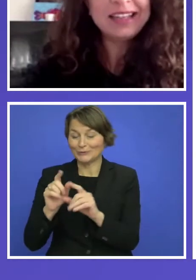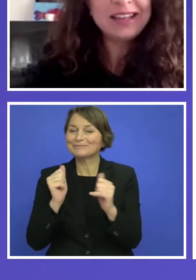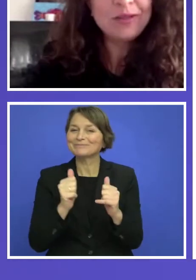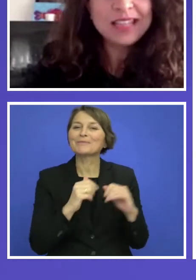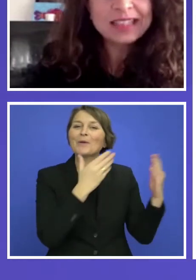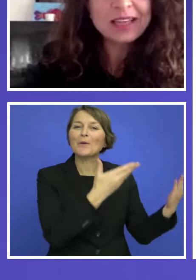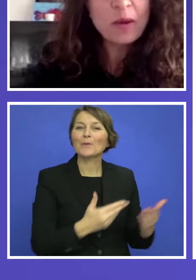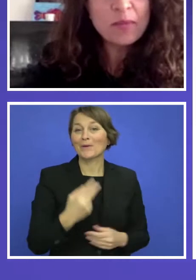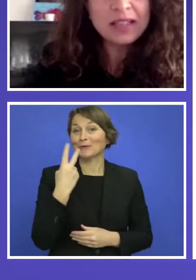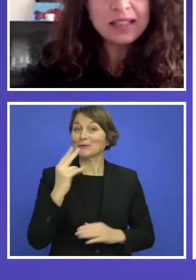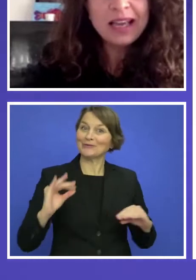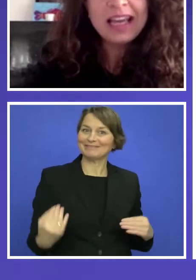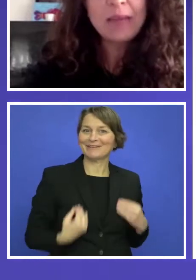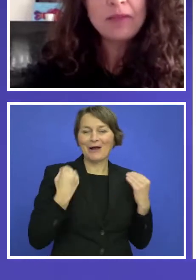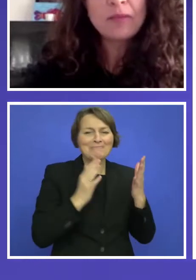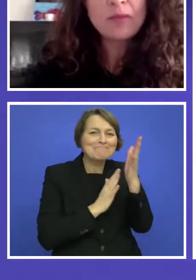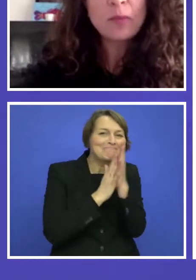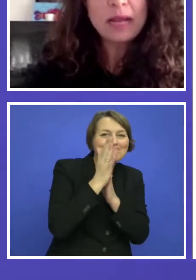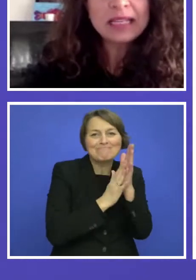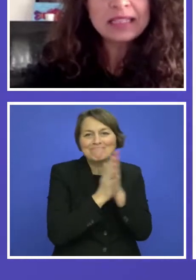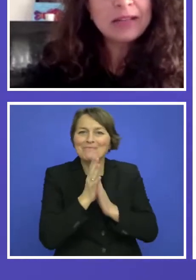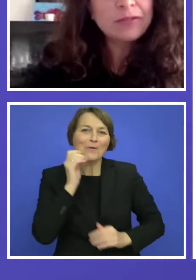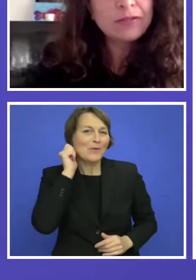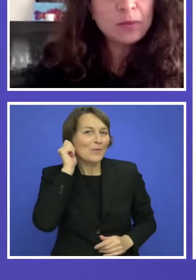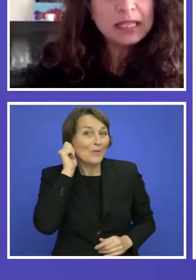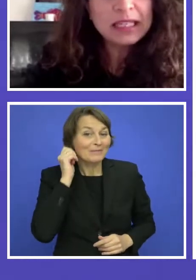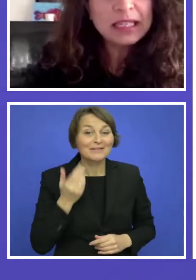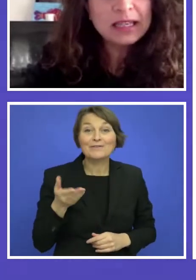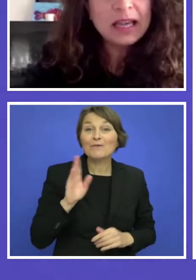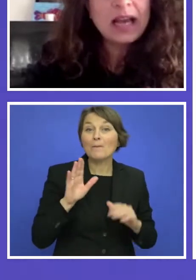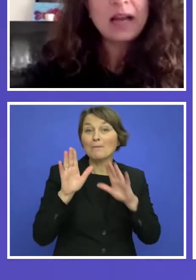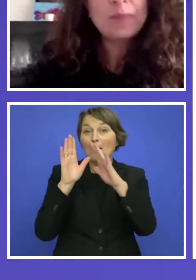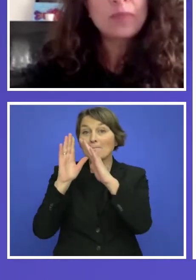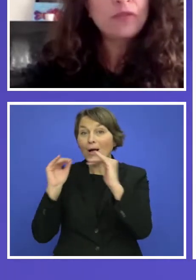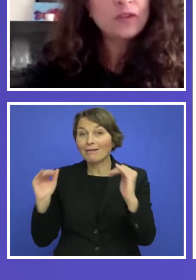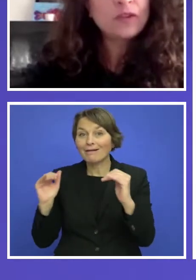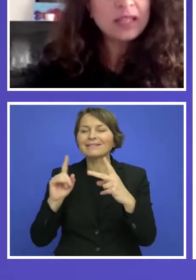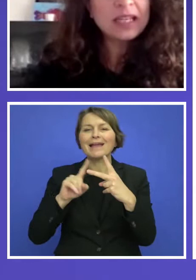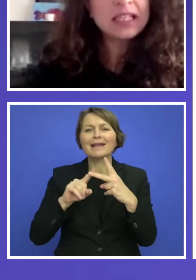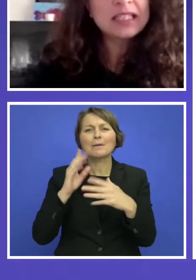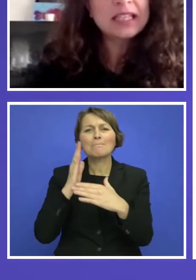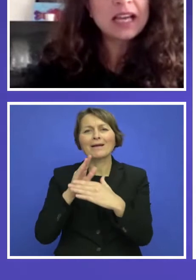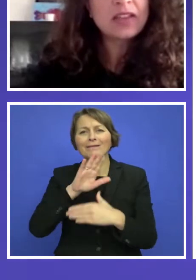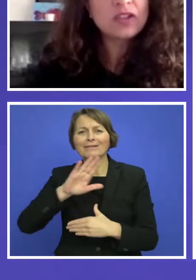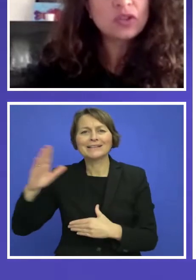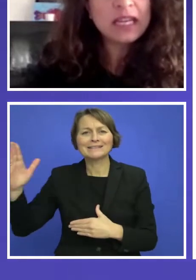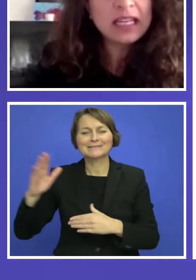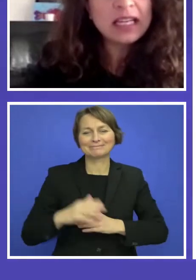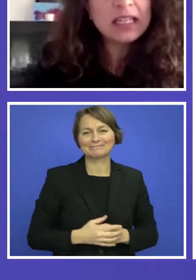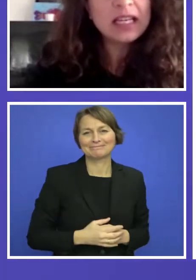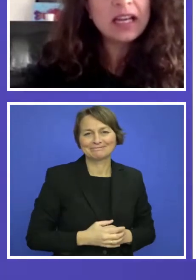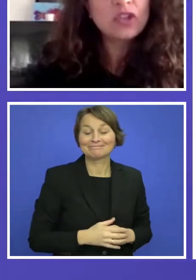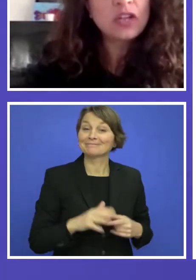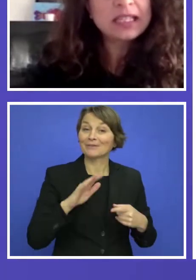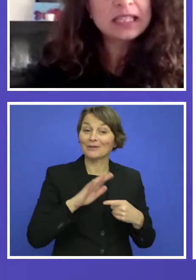young and enthusiastic women coming from the Balkans and from the Middle East. The first one is the